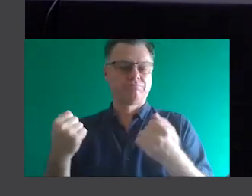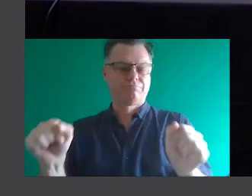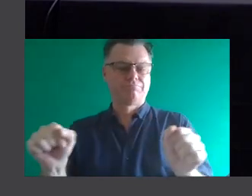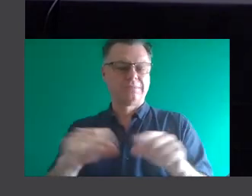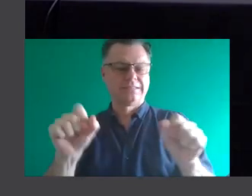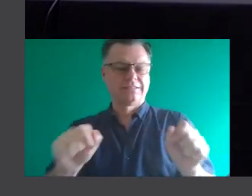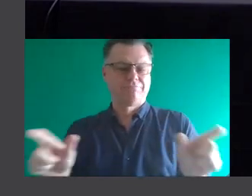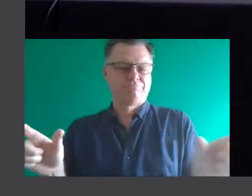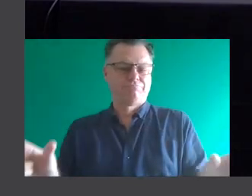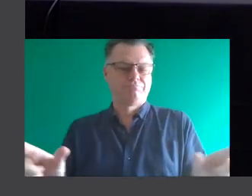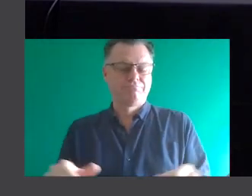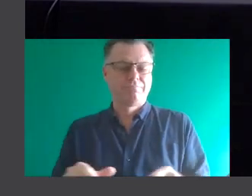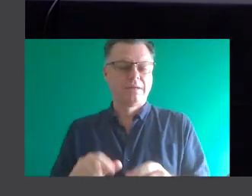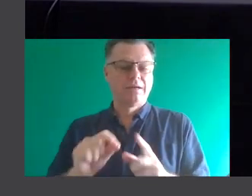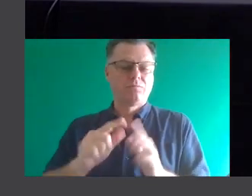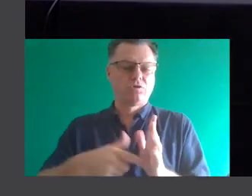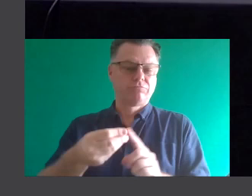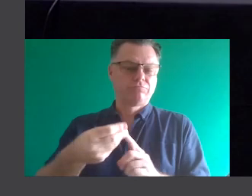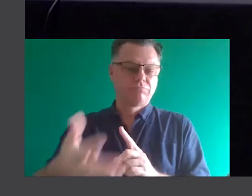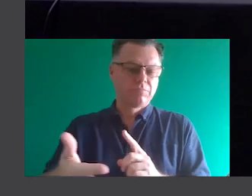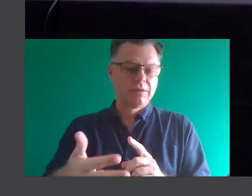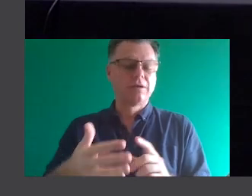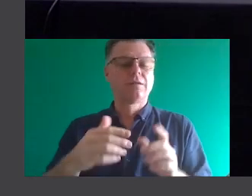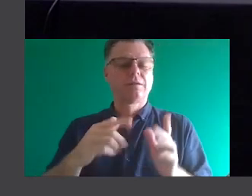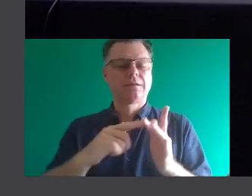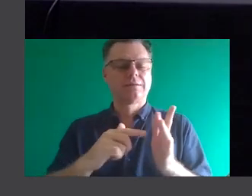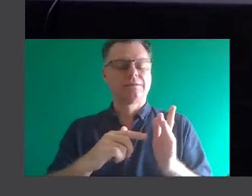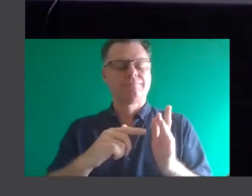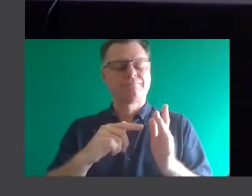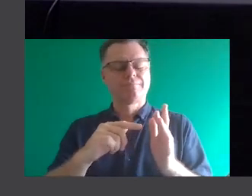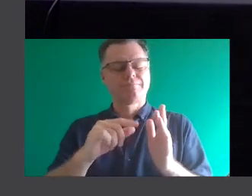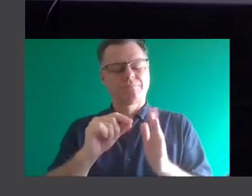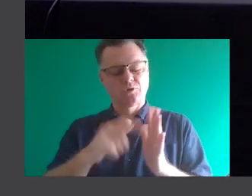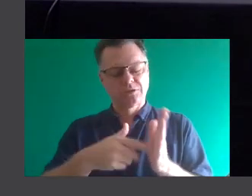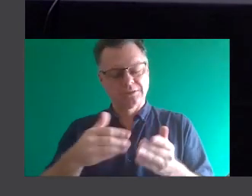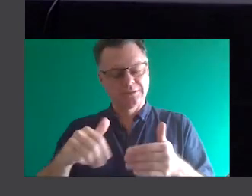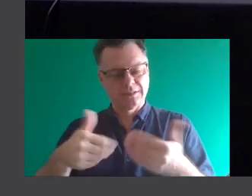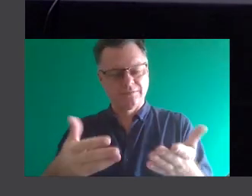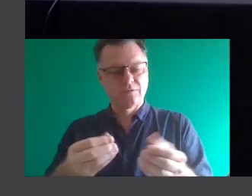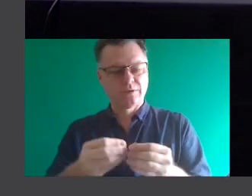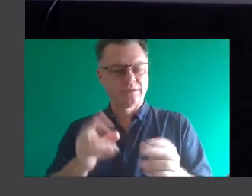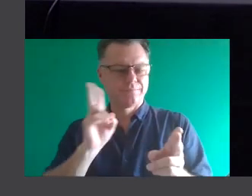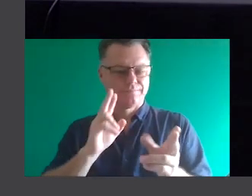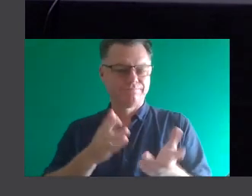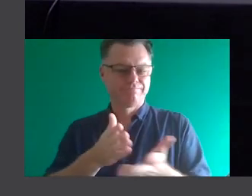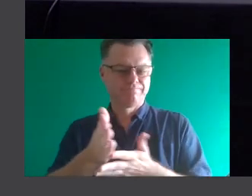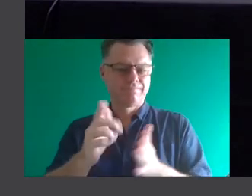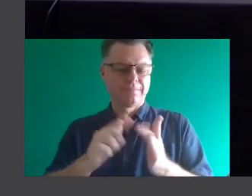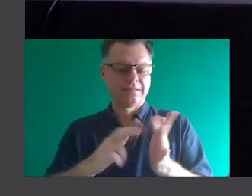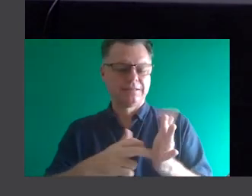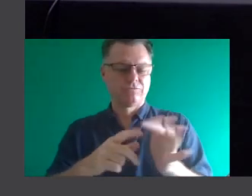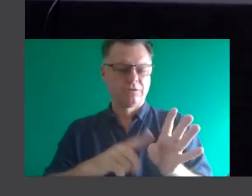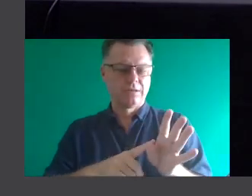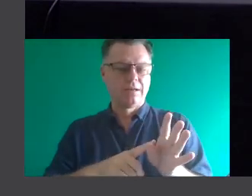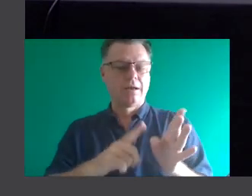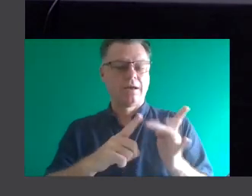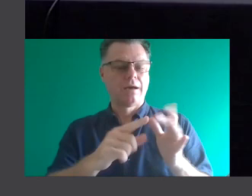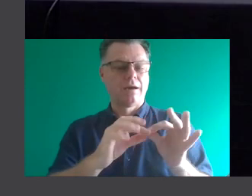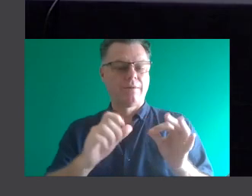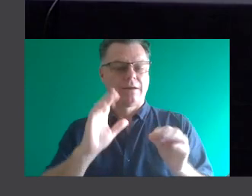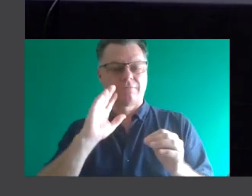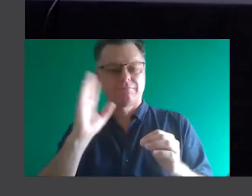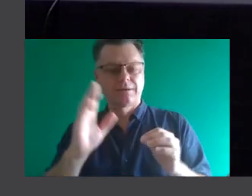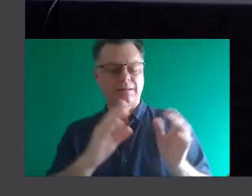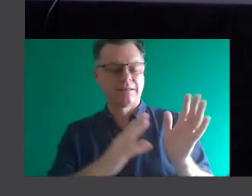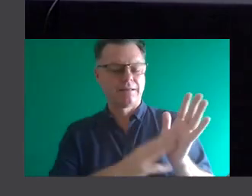your existing systems, and mitigate corruption risks to deliver projects with integrity. And today we're joined